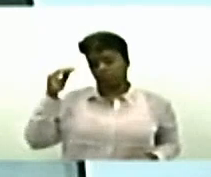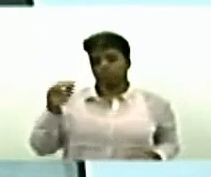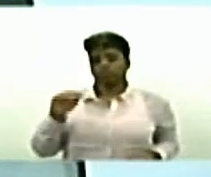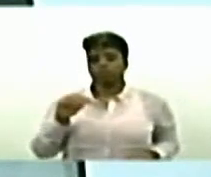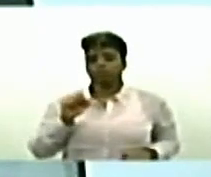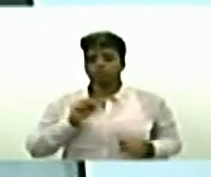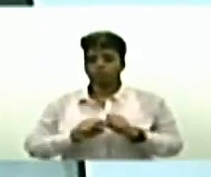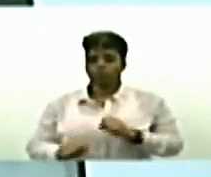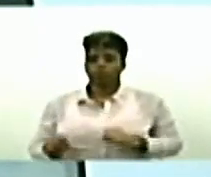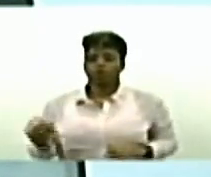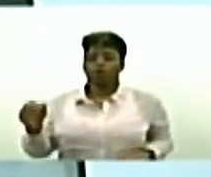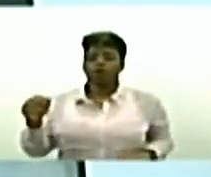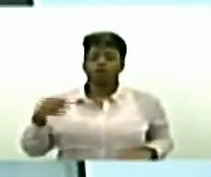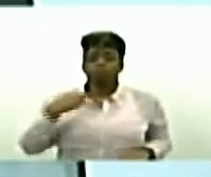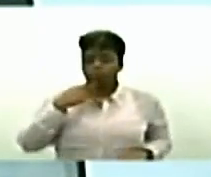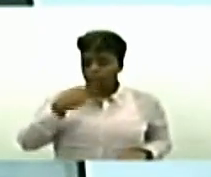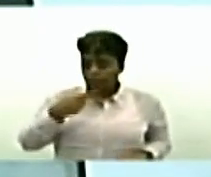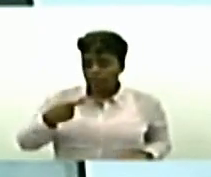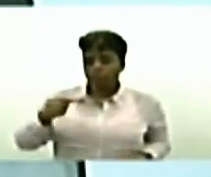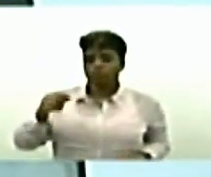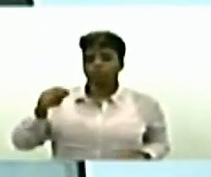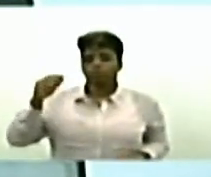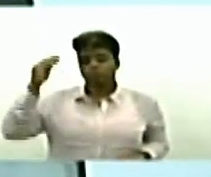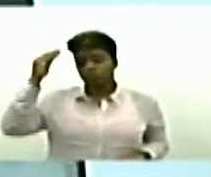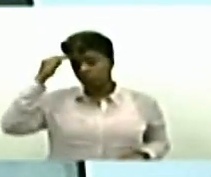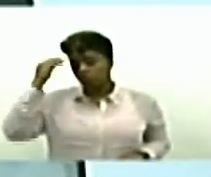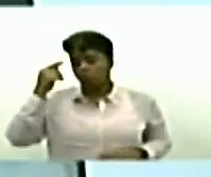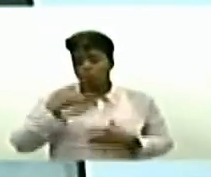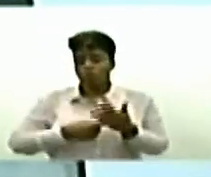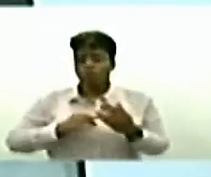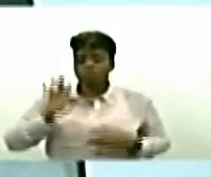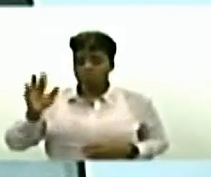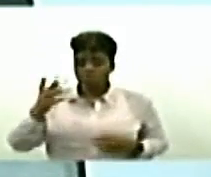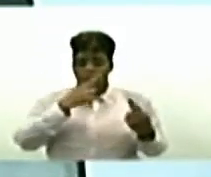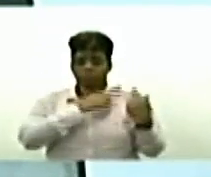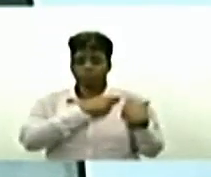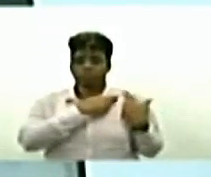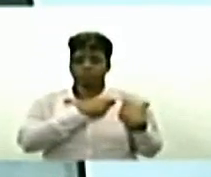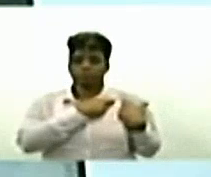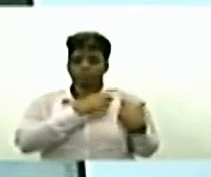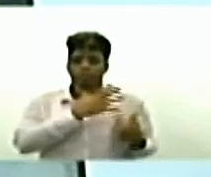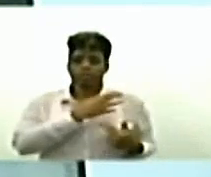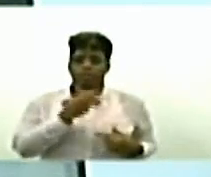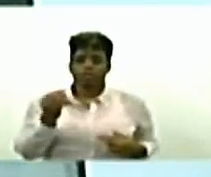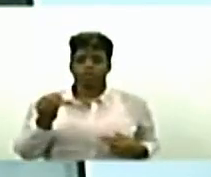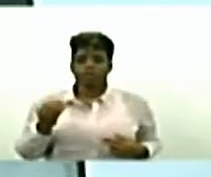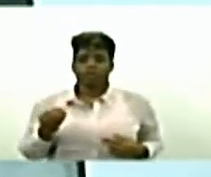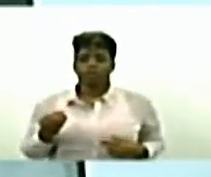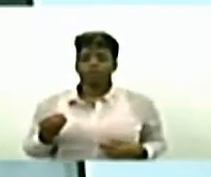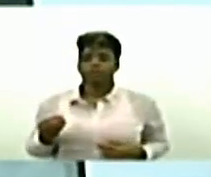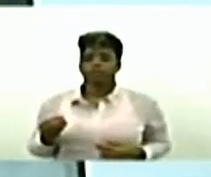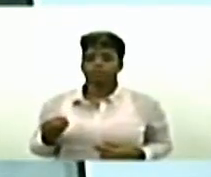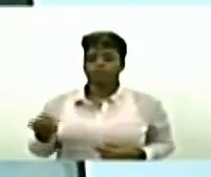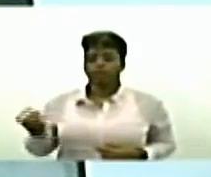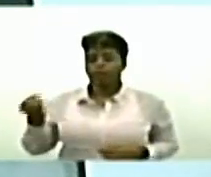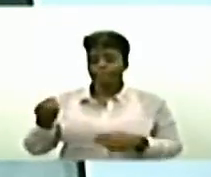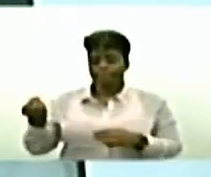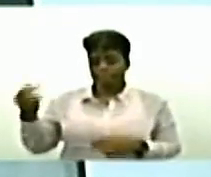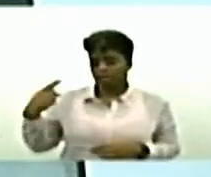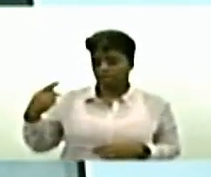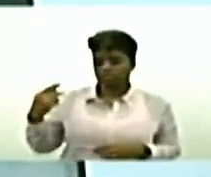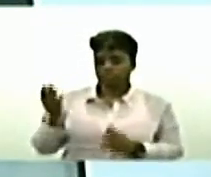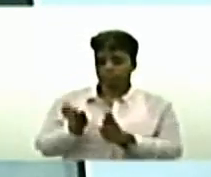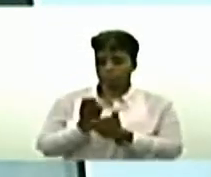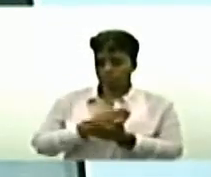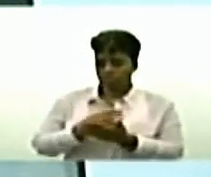the population, is aware of their responsibilities. And being back to the budget debate and